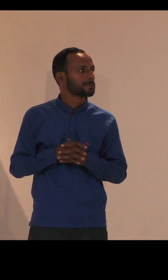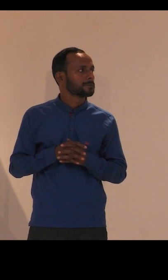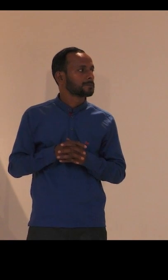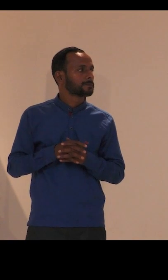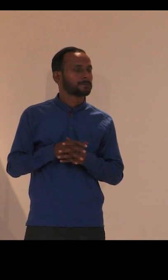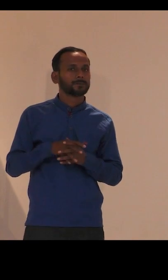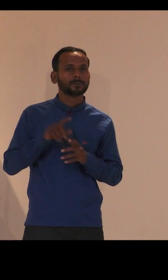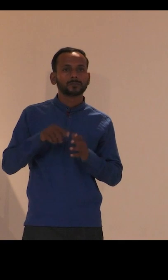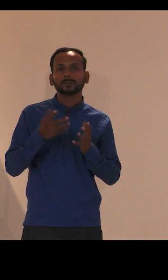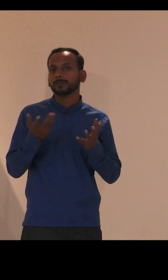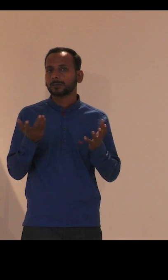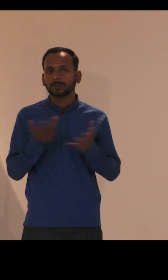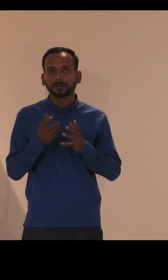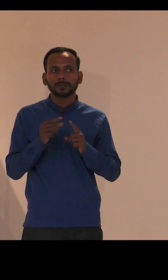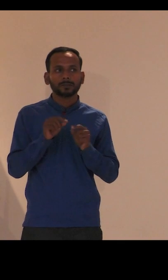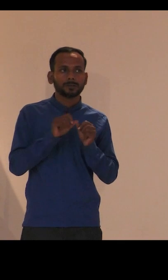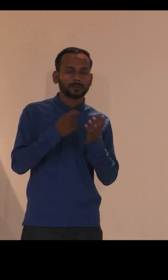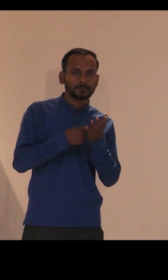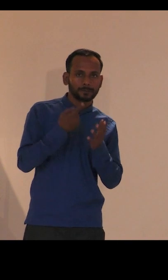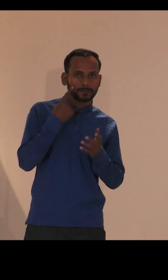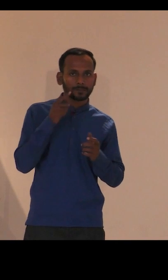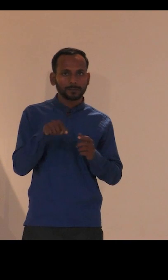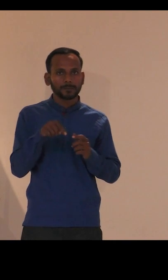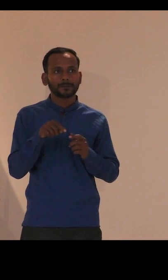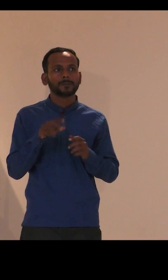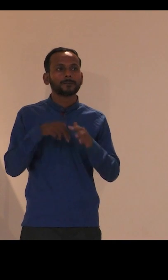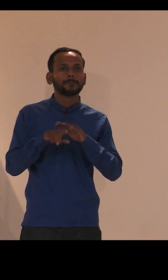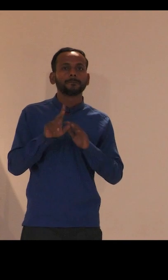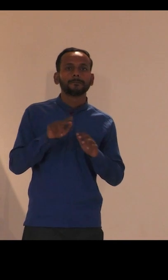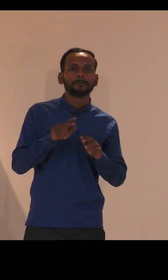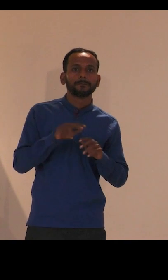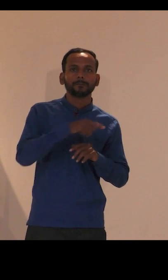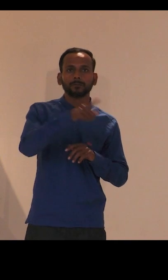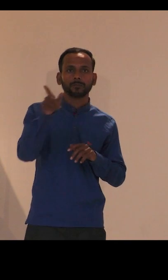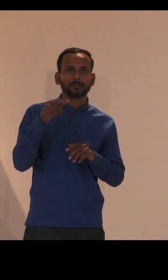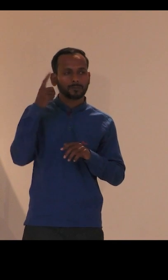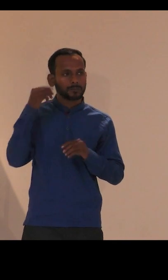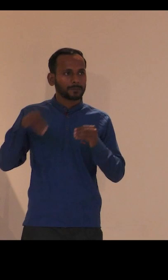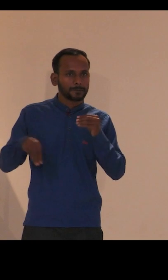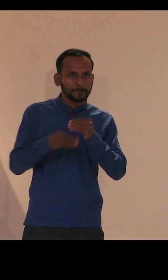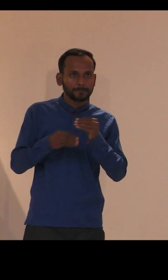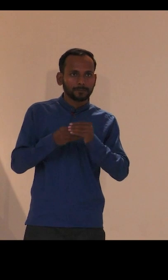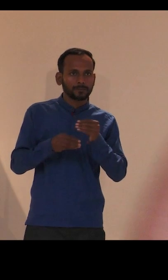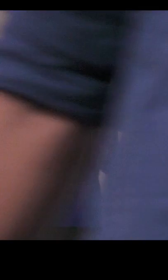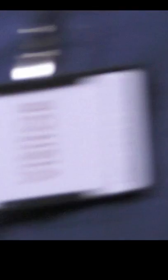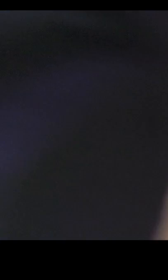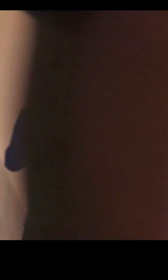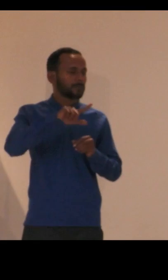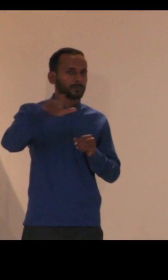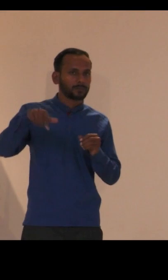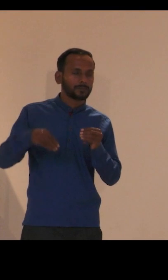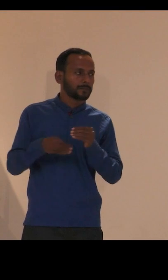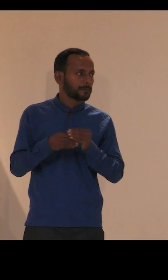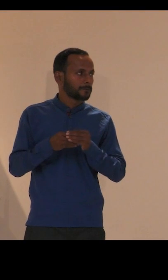So what does PARI people mean? It means everybody that is involved in PARI, which is all